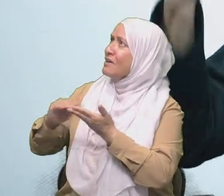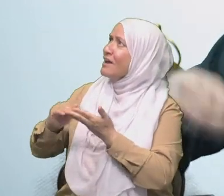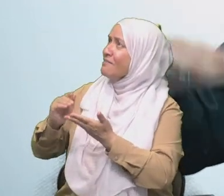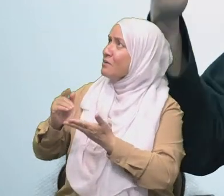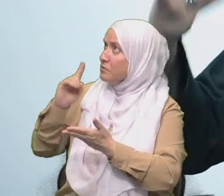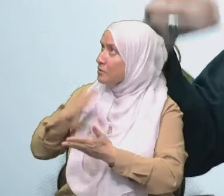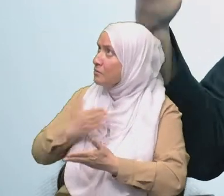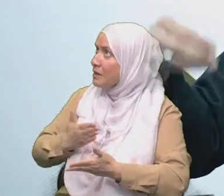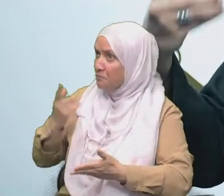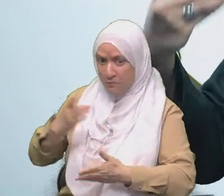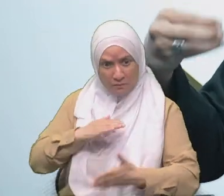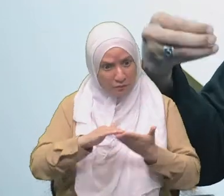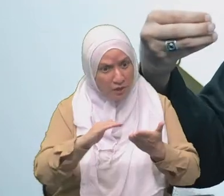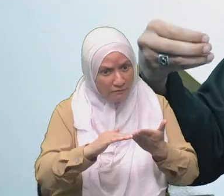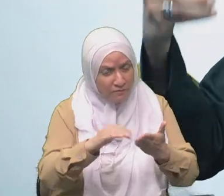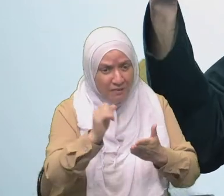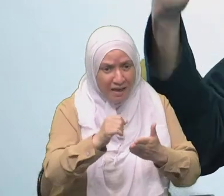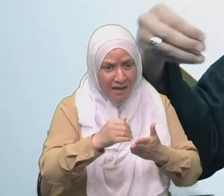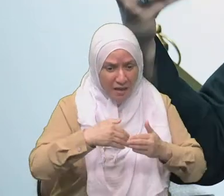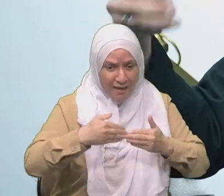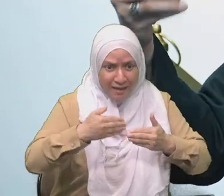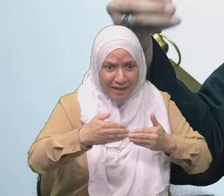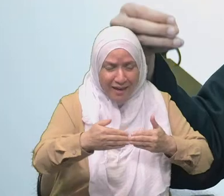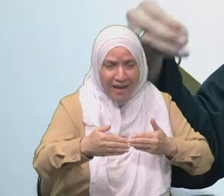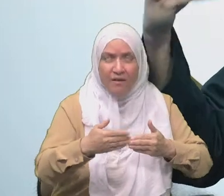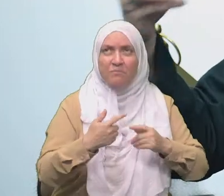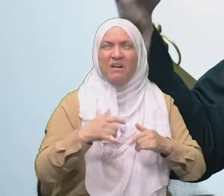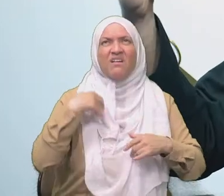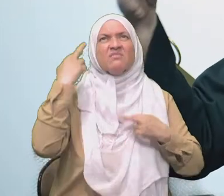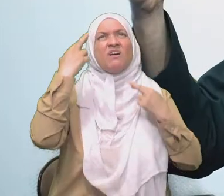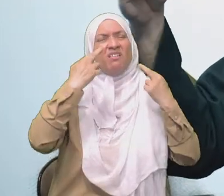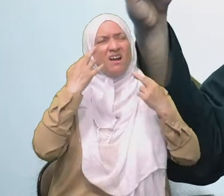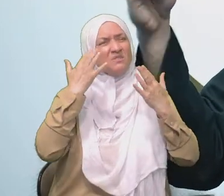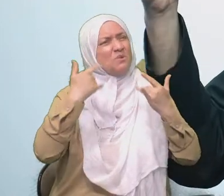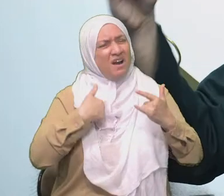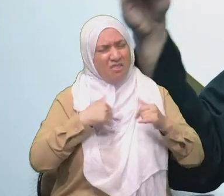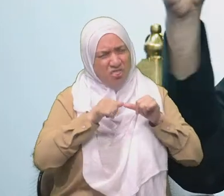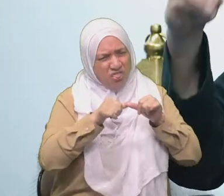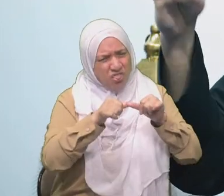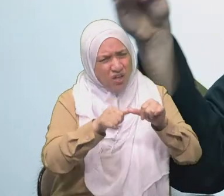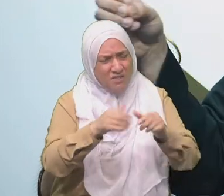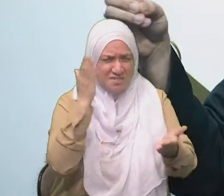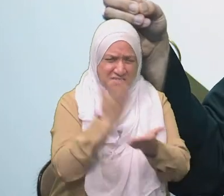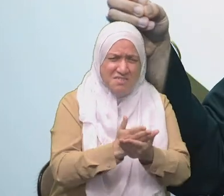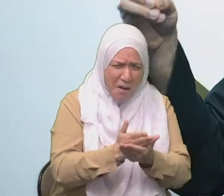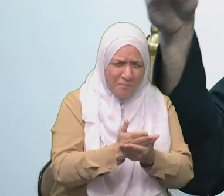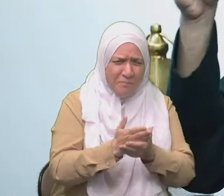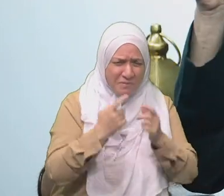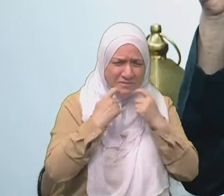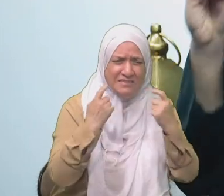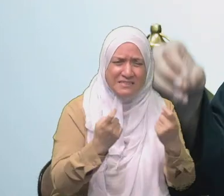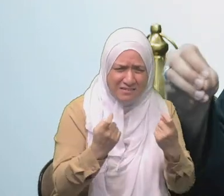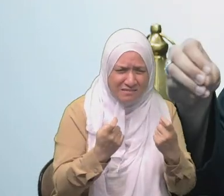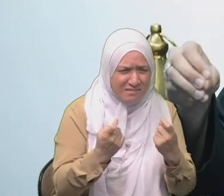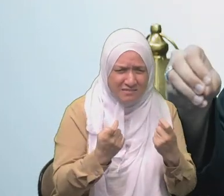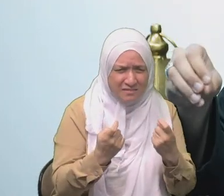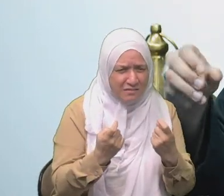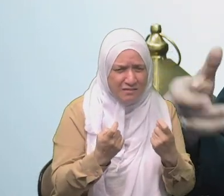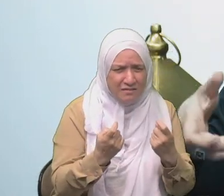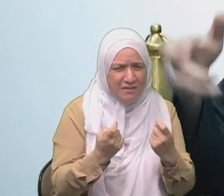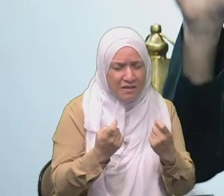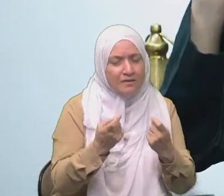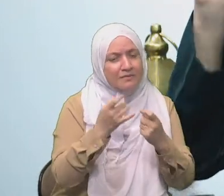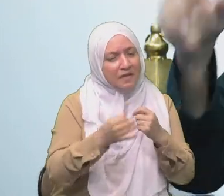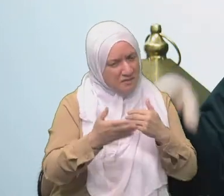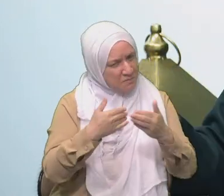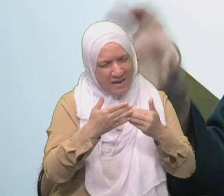that sincerely repented over and over and over again and really tried to quit, and maybe they didn't get it right until the eighth or the ninth time, and the person